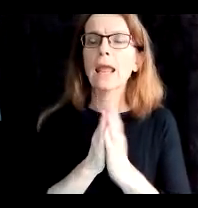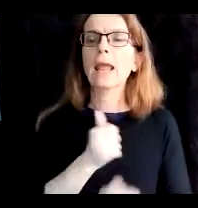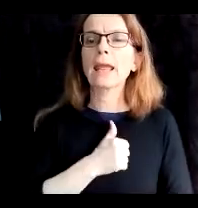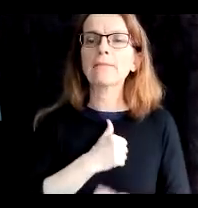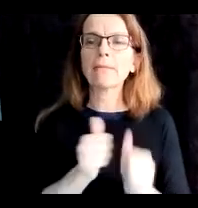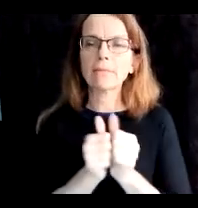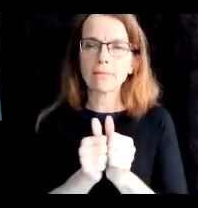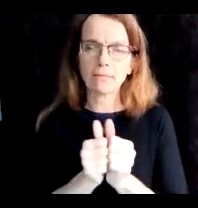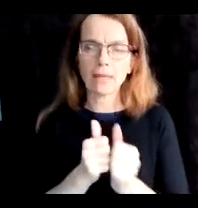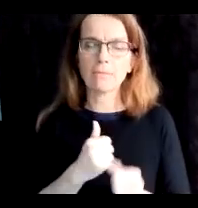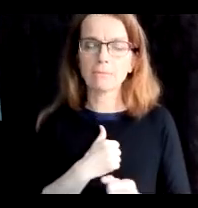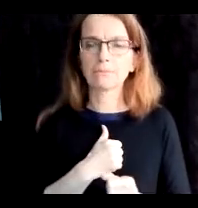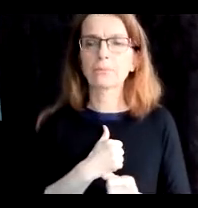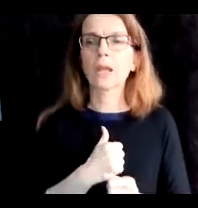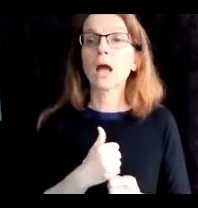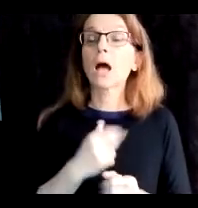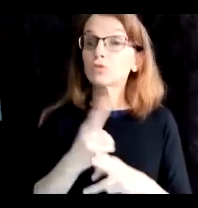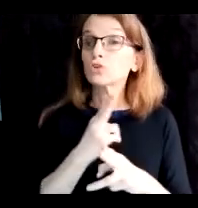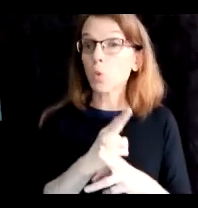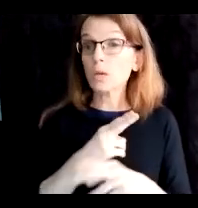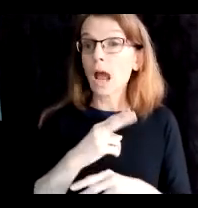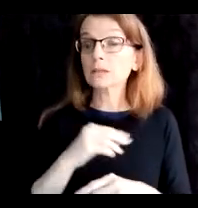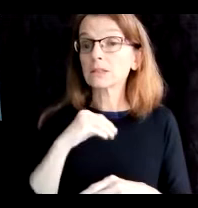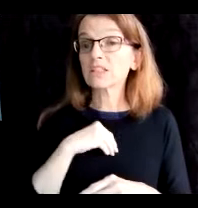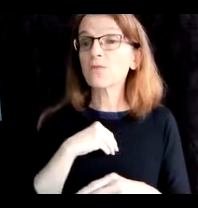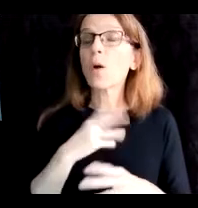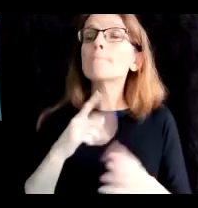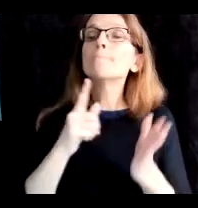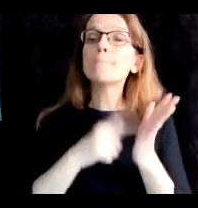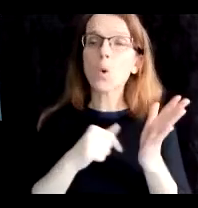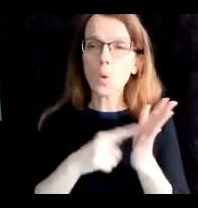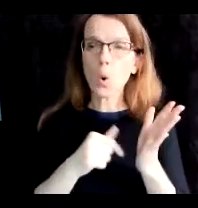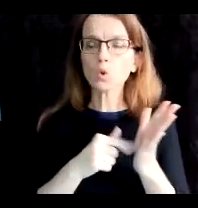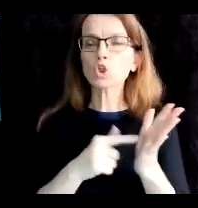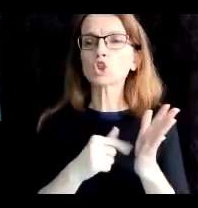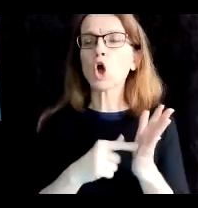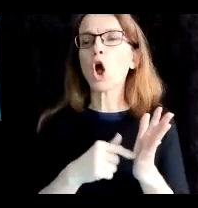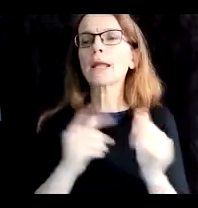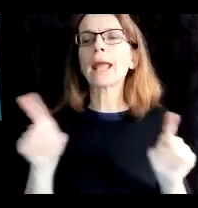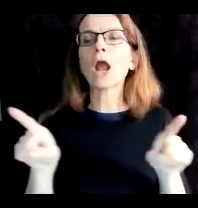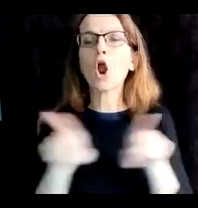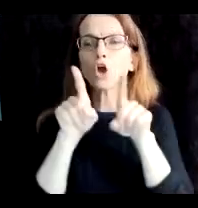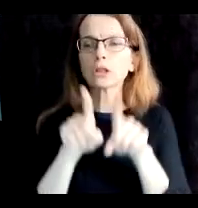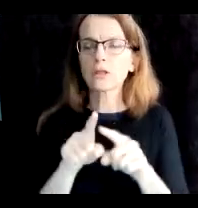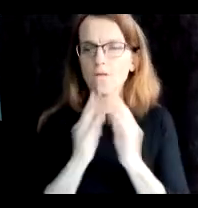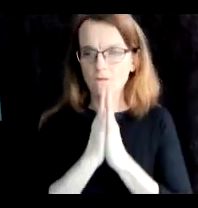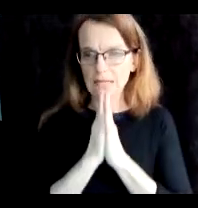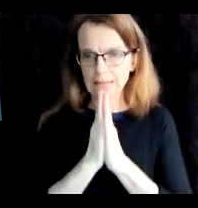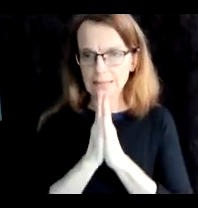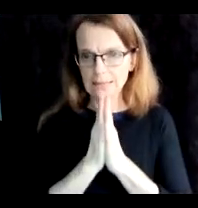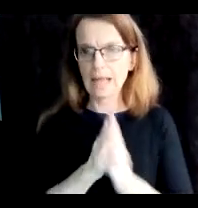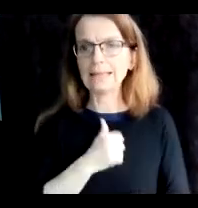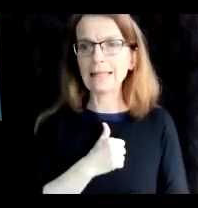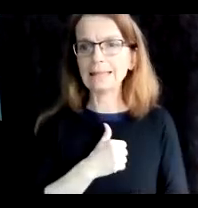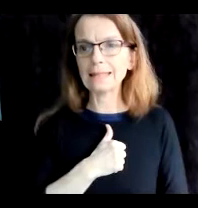which is exactly the opposite of the understanding in Europe and so on. But what we can find common across the region